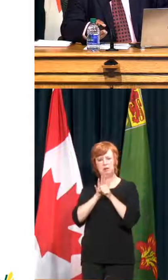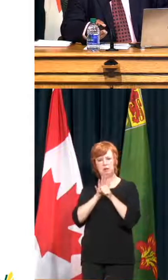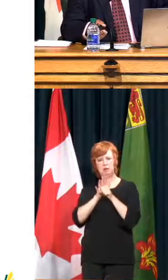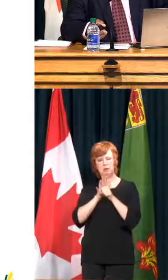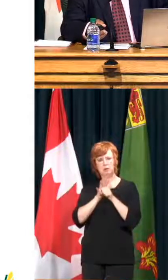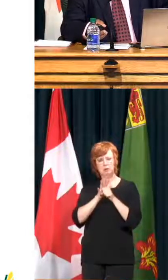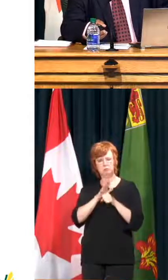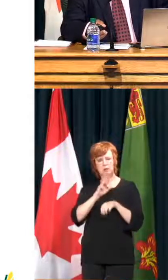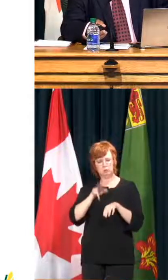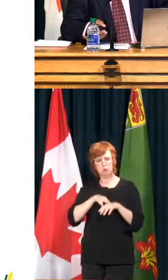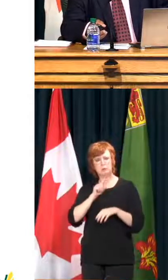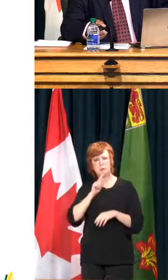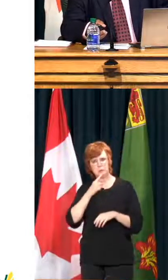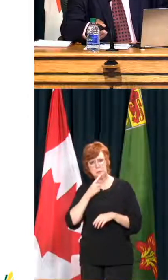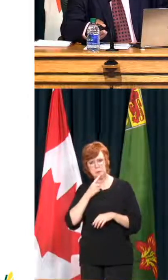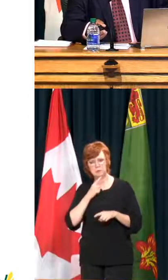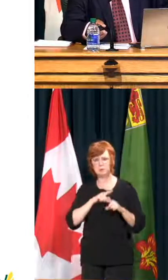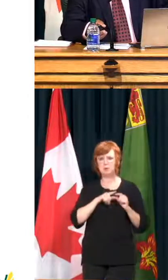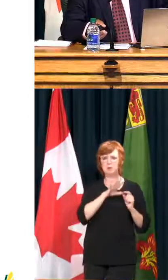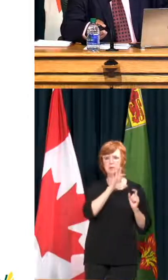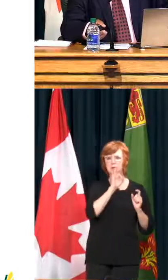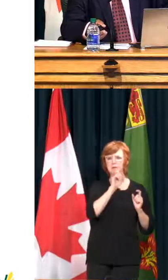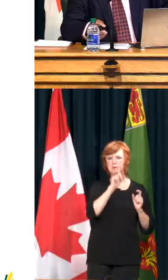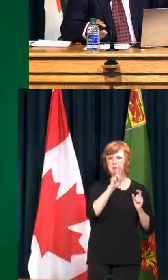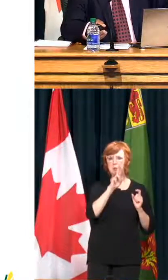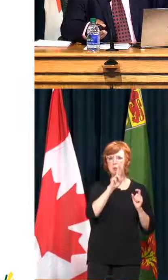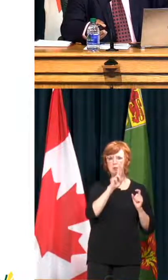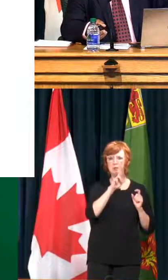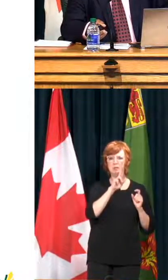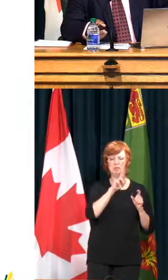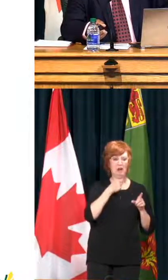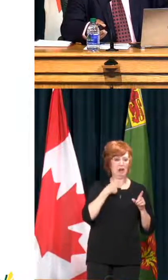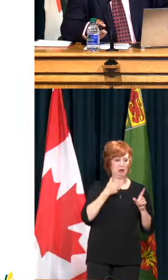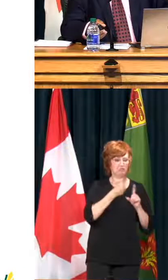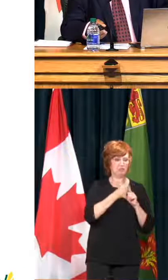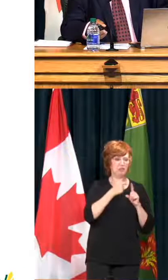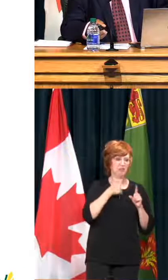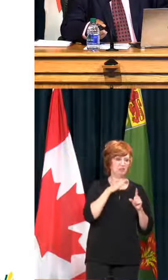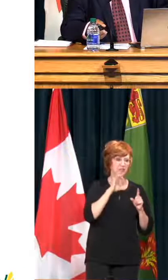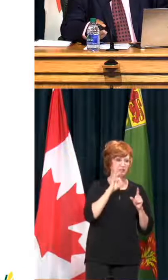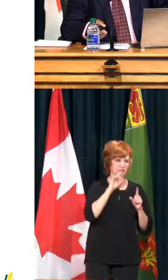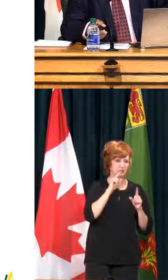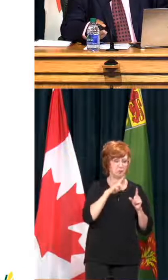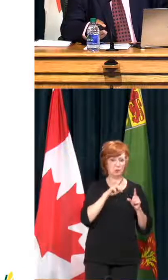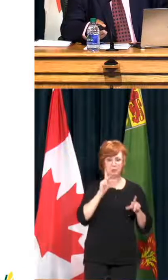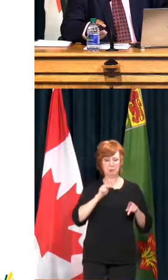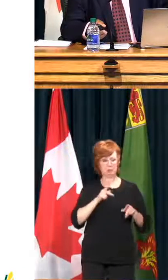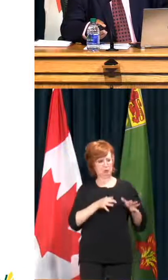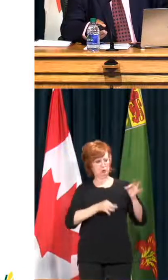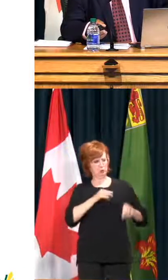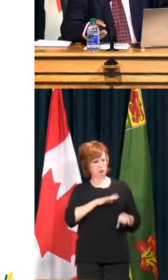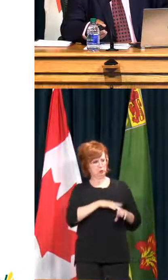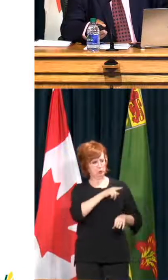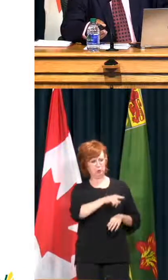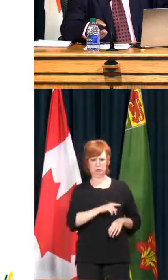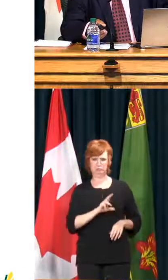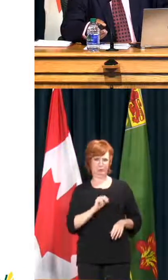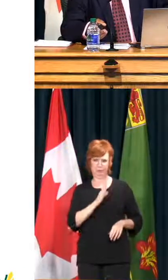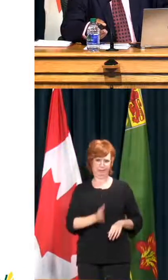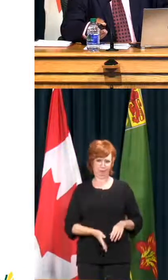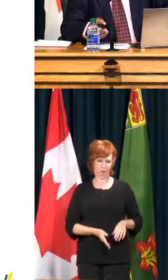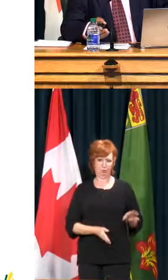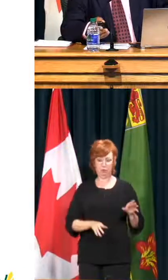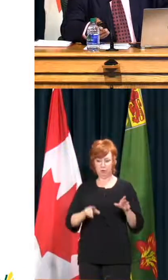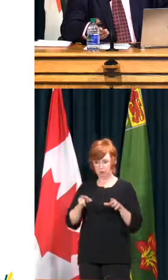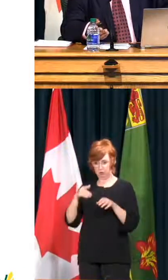serious consequences, but it certainly should not be a source of stigma for a business operator, for an individual, or for a community.